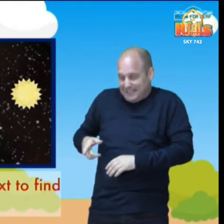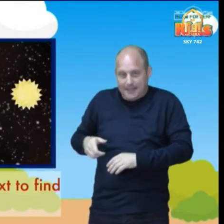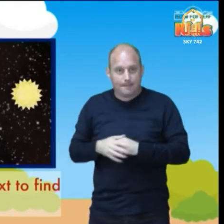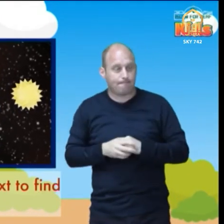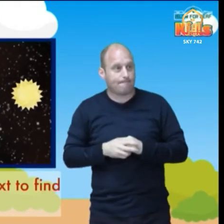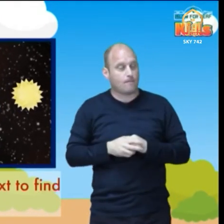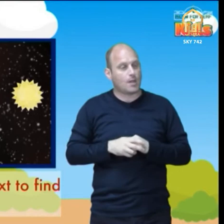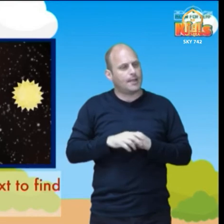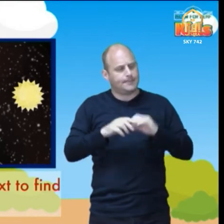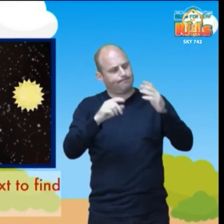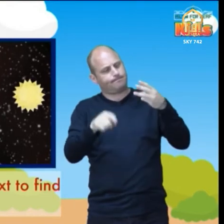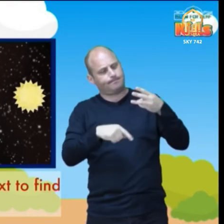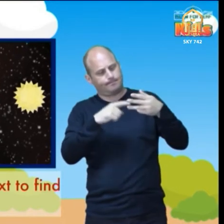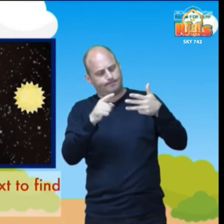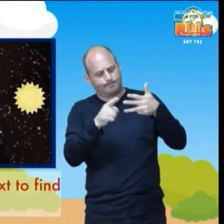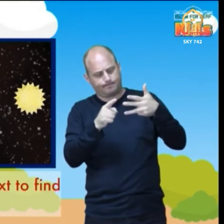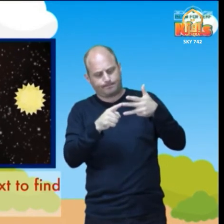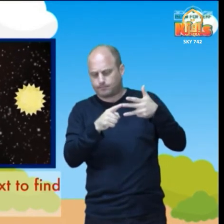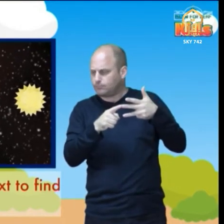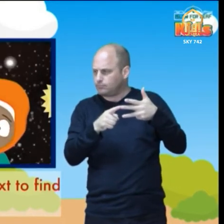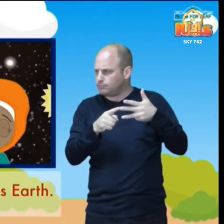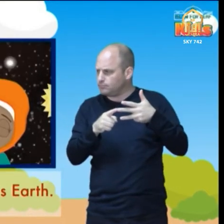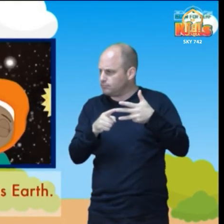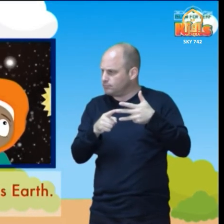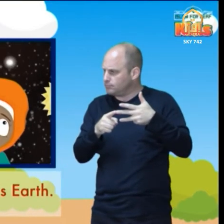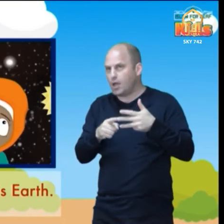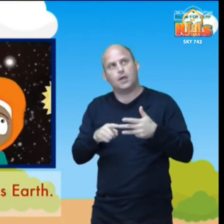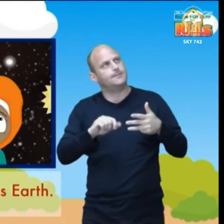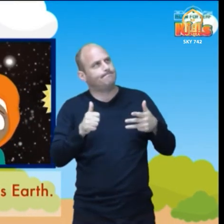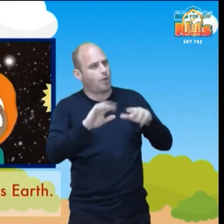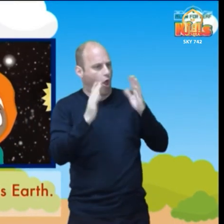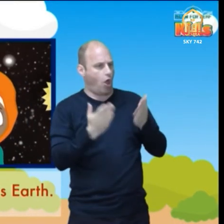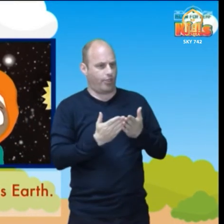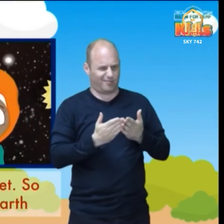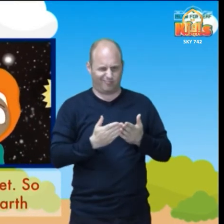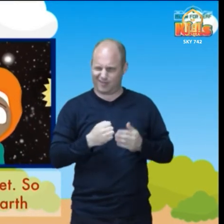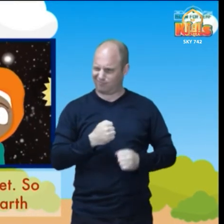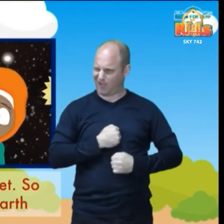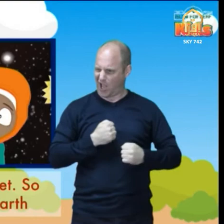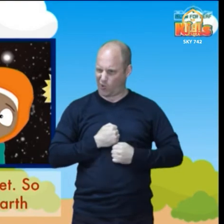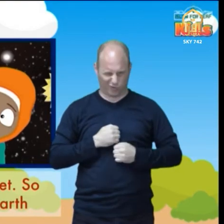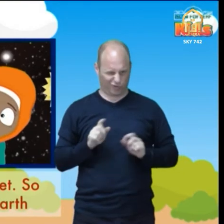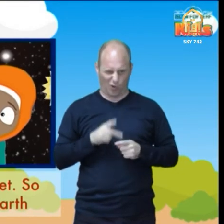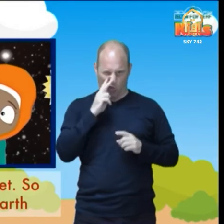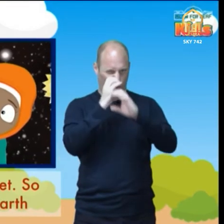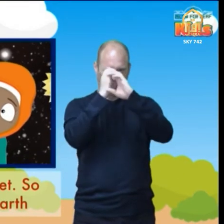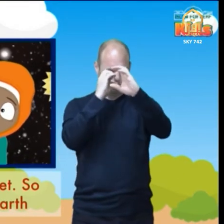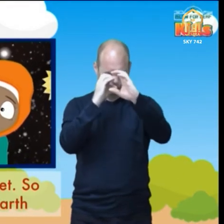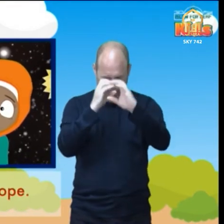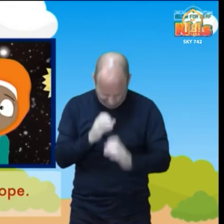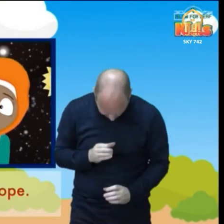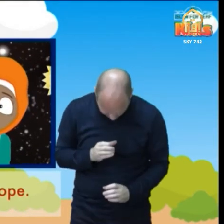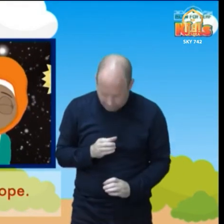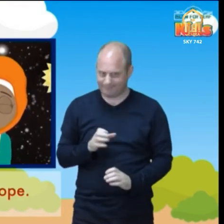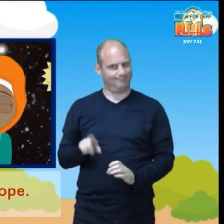So, which planet is next to find, sis? Well, the next planet is Earth, but Earth is our planet, so you can't look at Earth